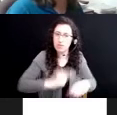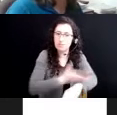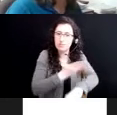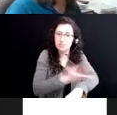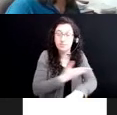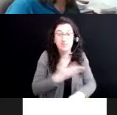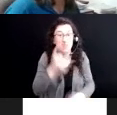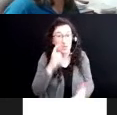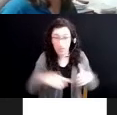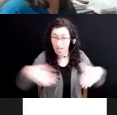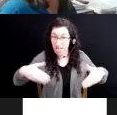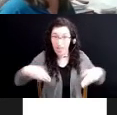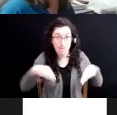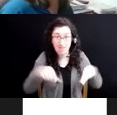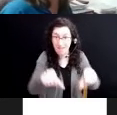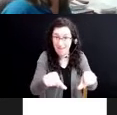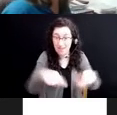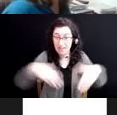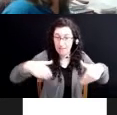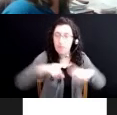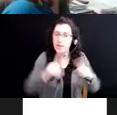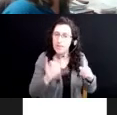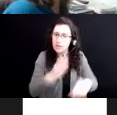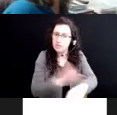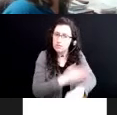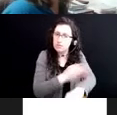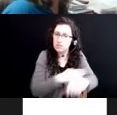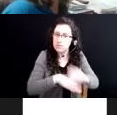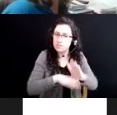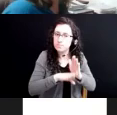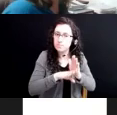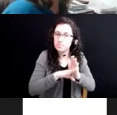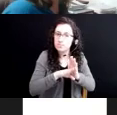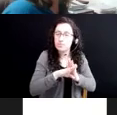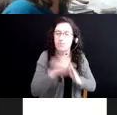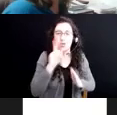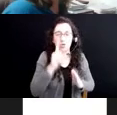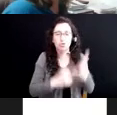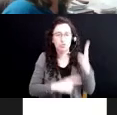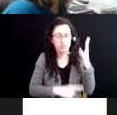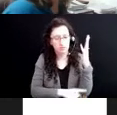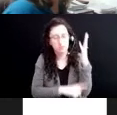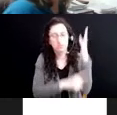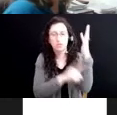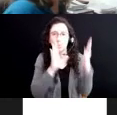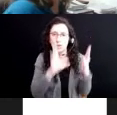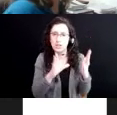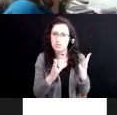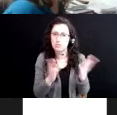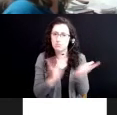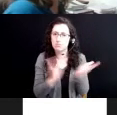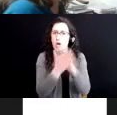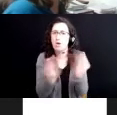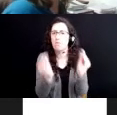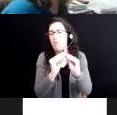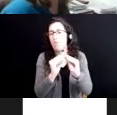planted yet. But as this restoration site matures, those snags will increase in value as